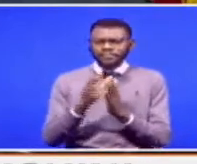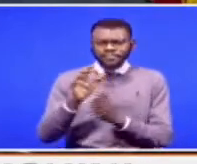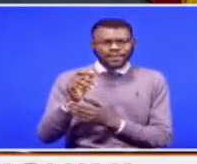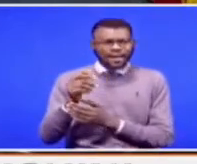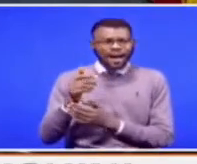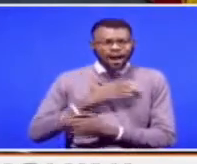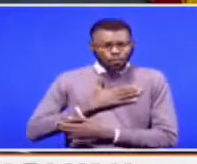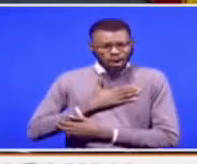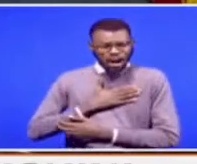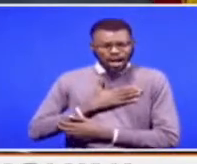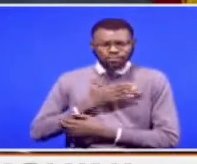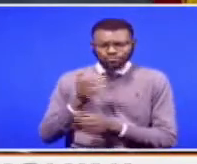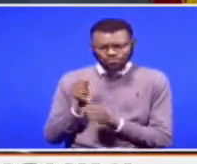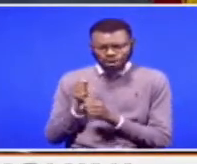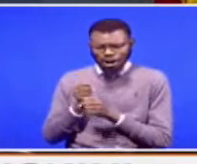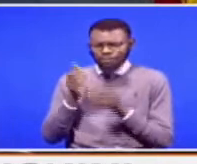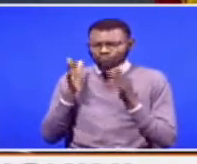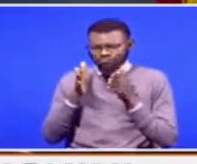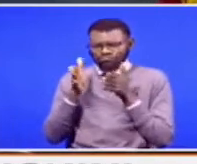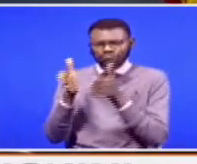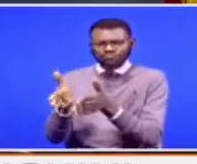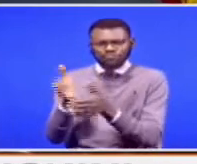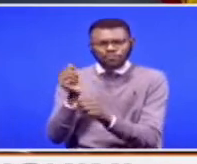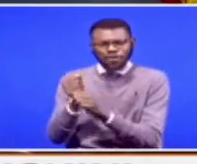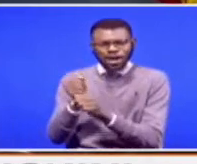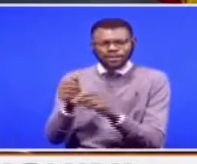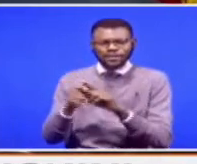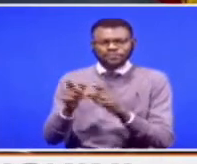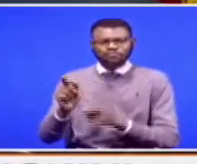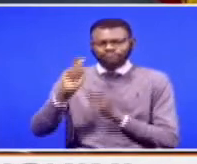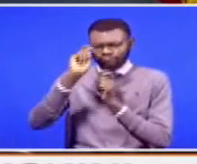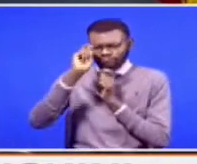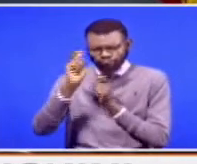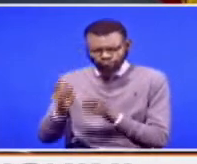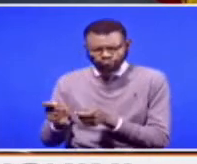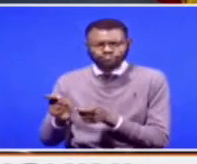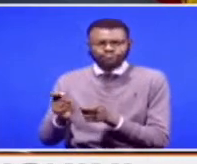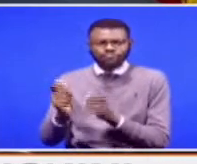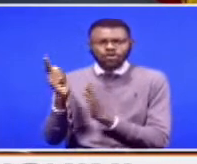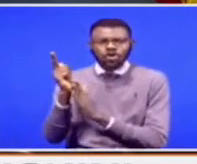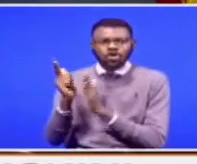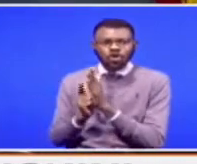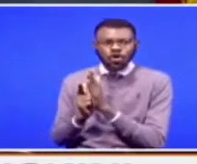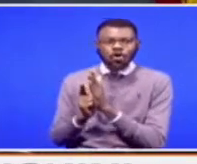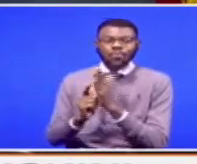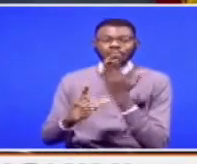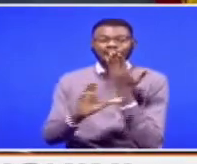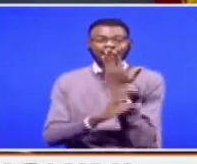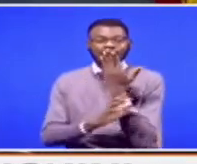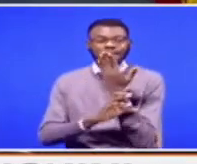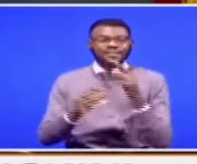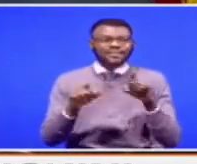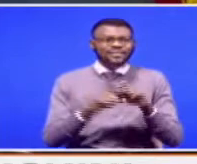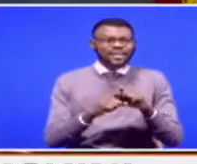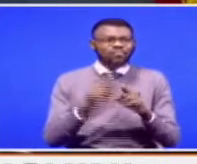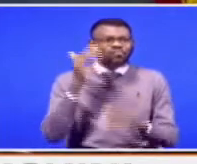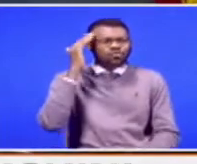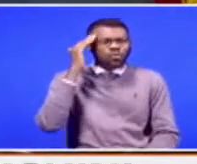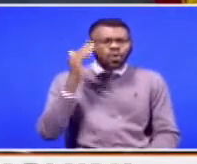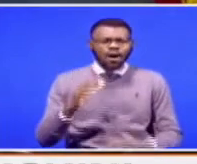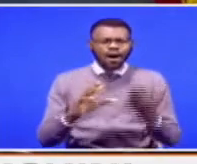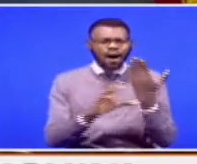we have committed to. And respecting the investments that are in this country, and conscious equally of the losses that the